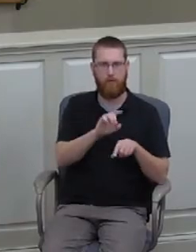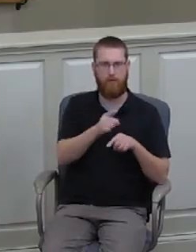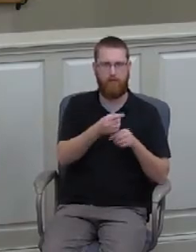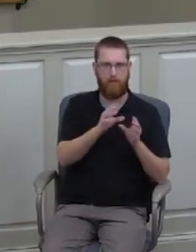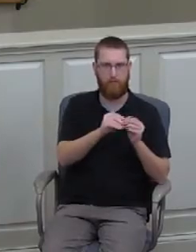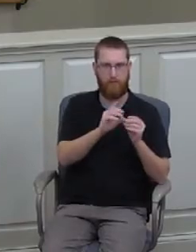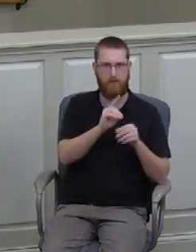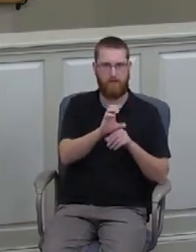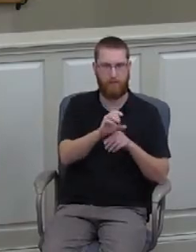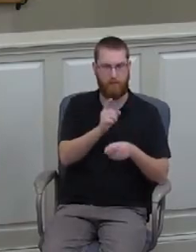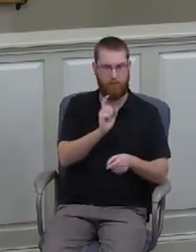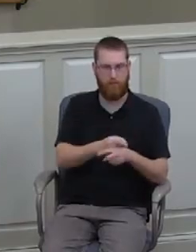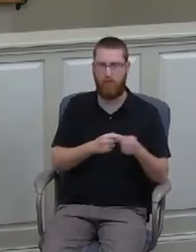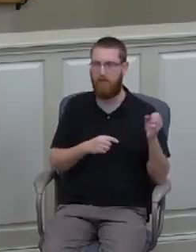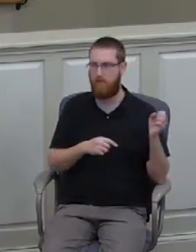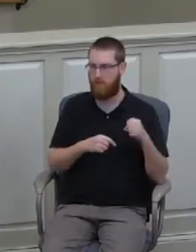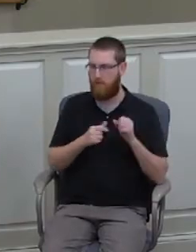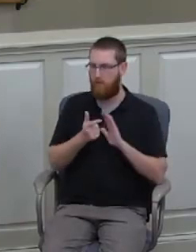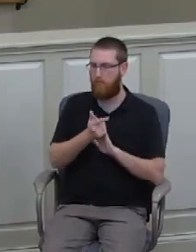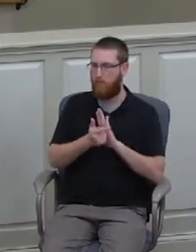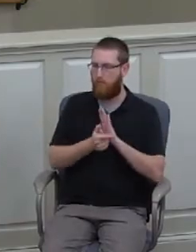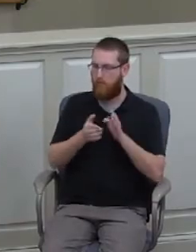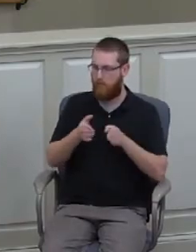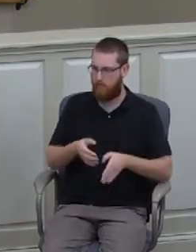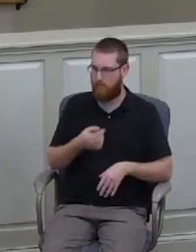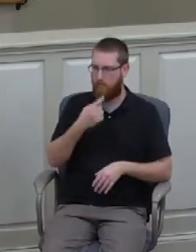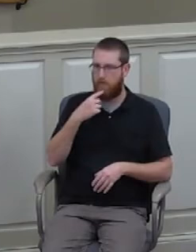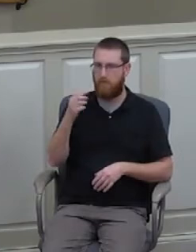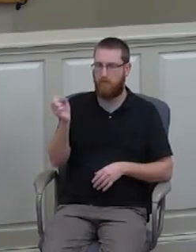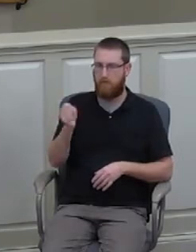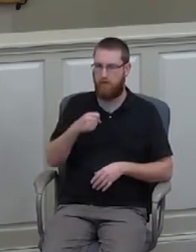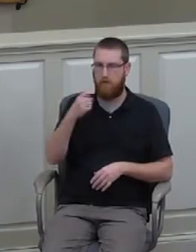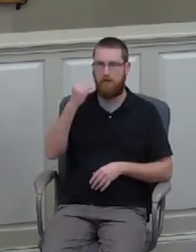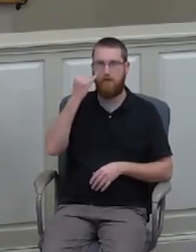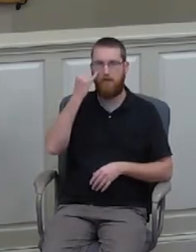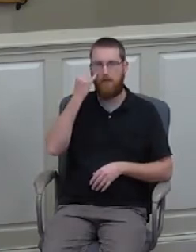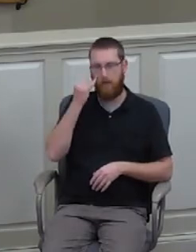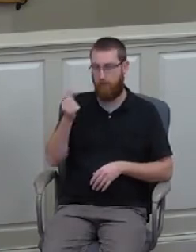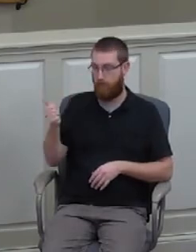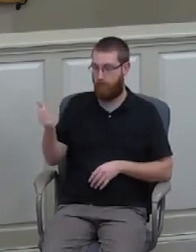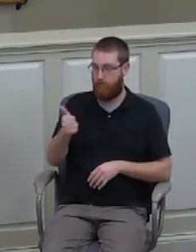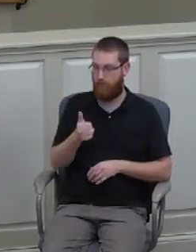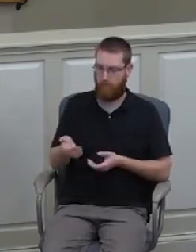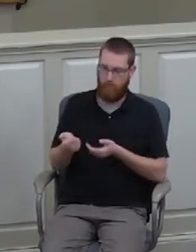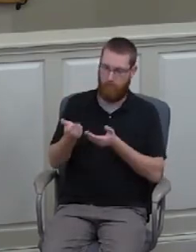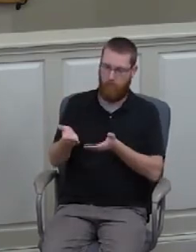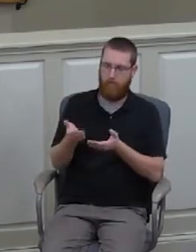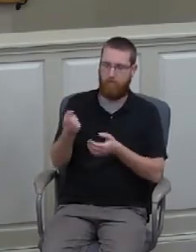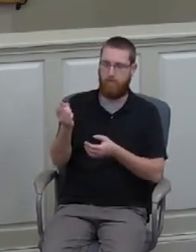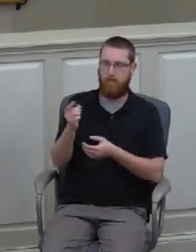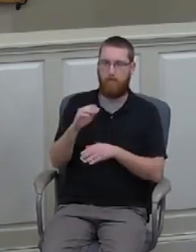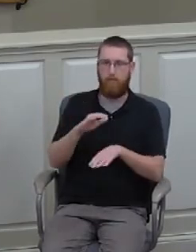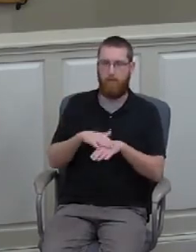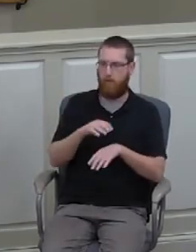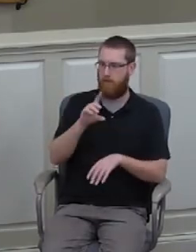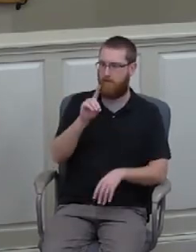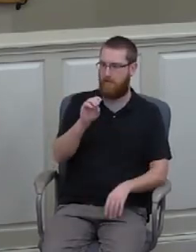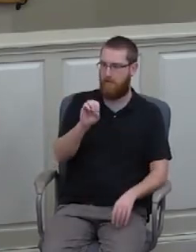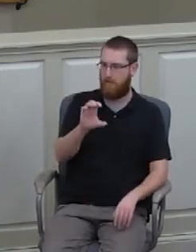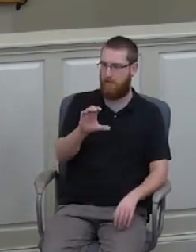Possible, right? Because it's conceivable that if you make an offer on the 5th